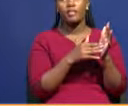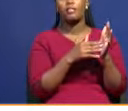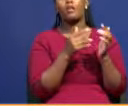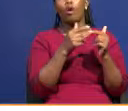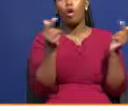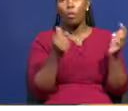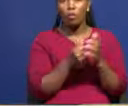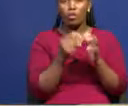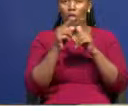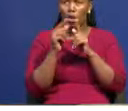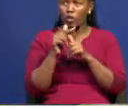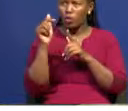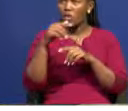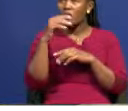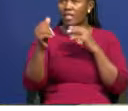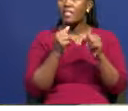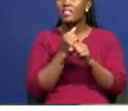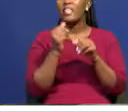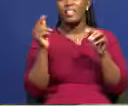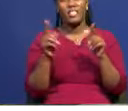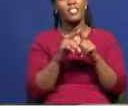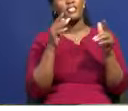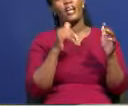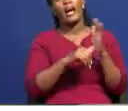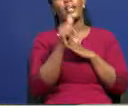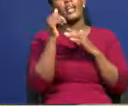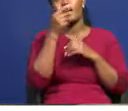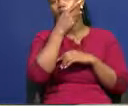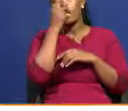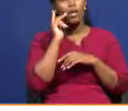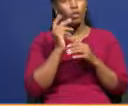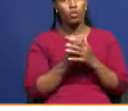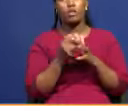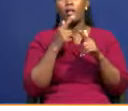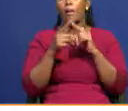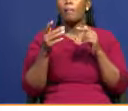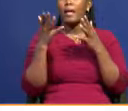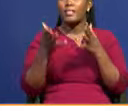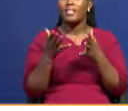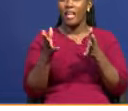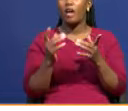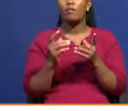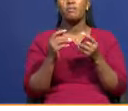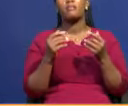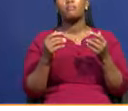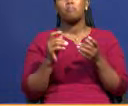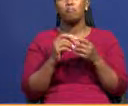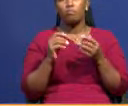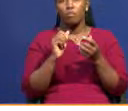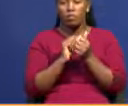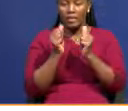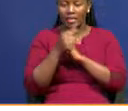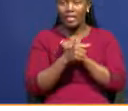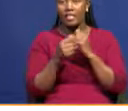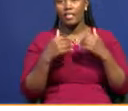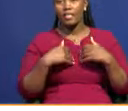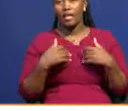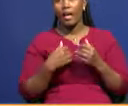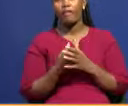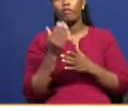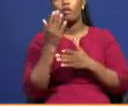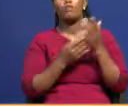are, under Kalonzo. Under Kalonzo, but the shift... I'm saying that the pivot has shifted from, the